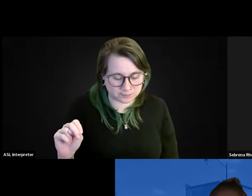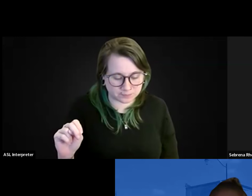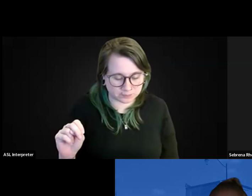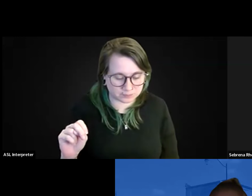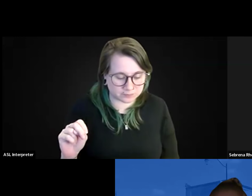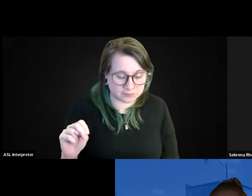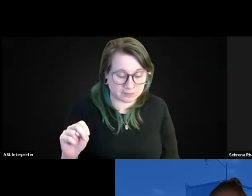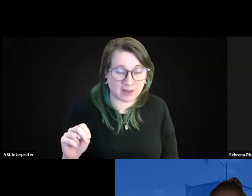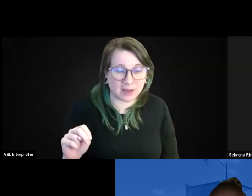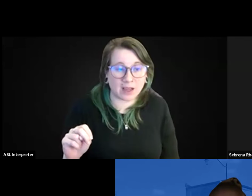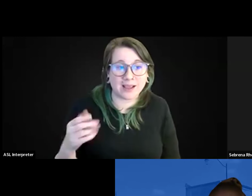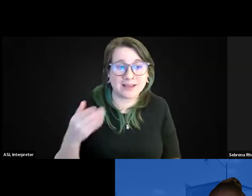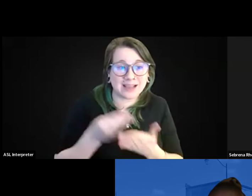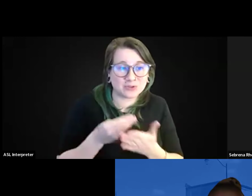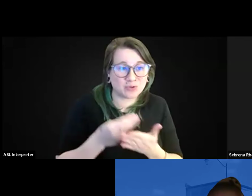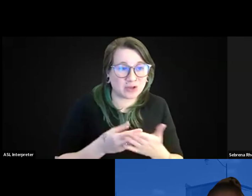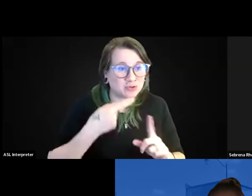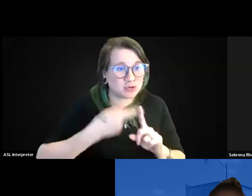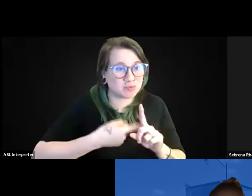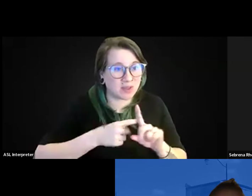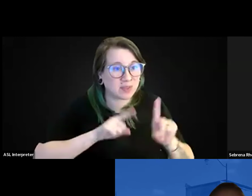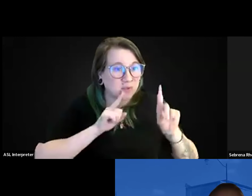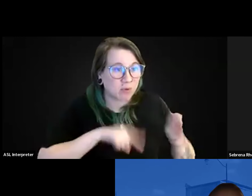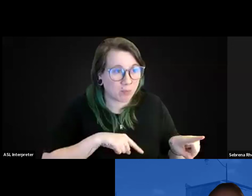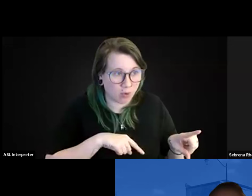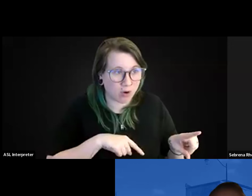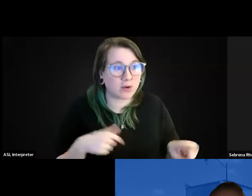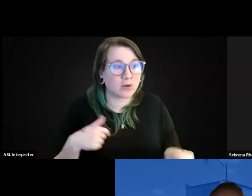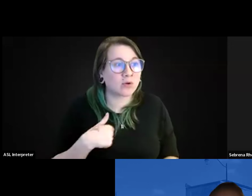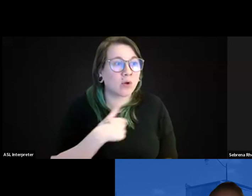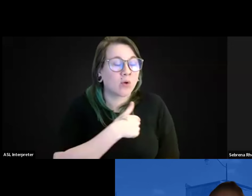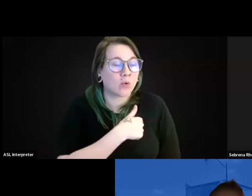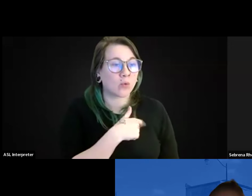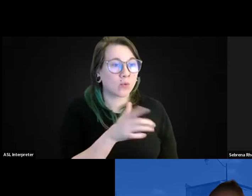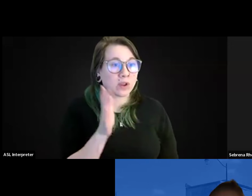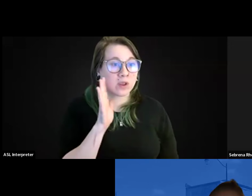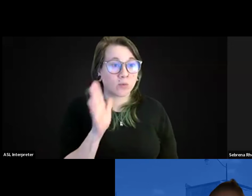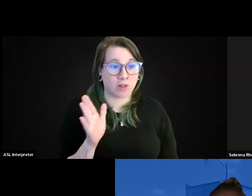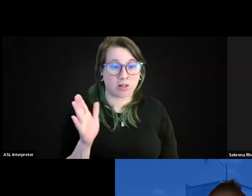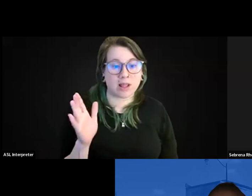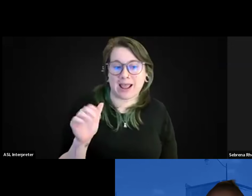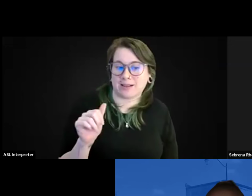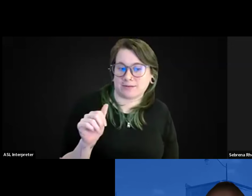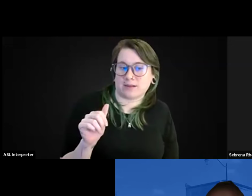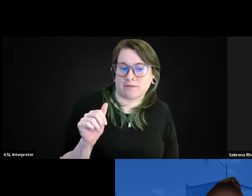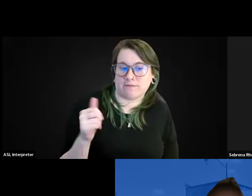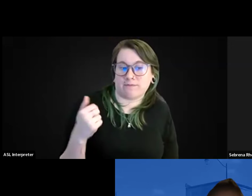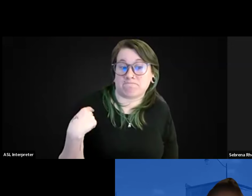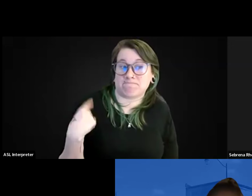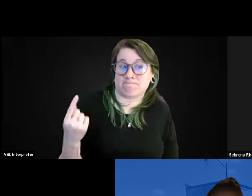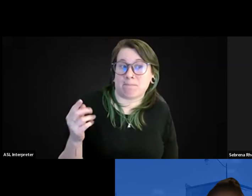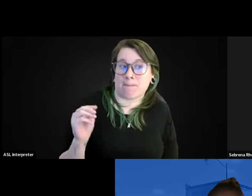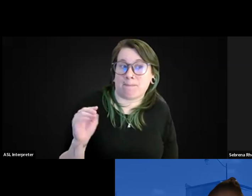treasurer's monthly report, we will, as of May 1st